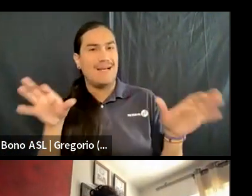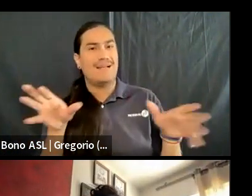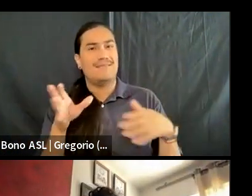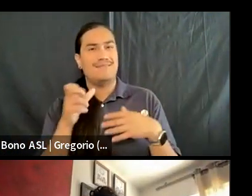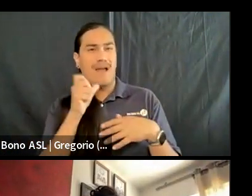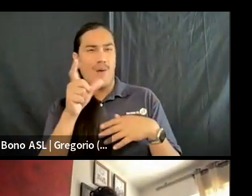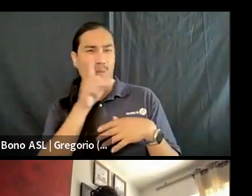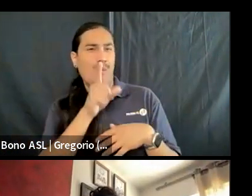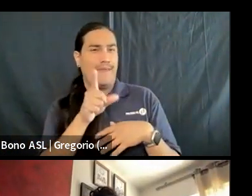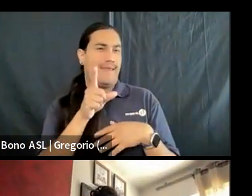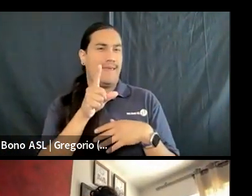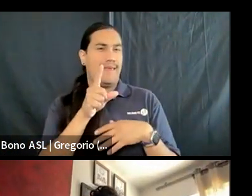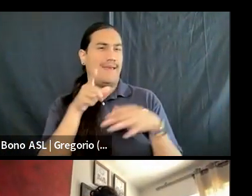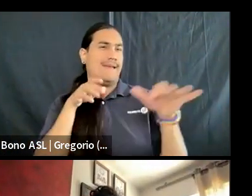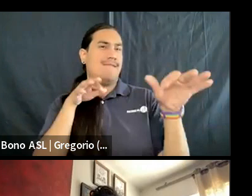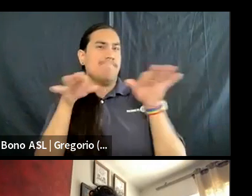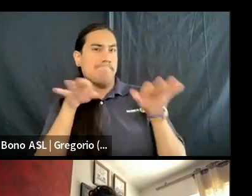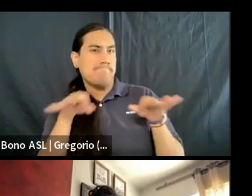much.